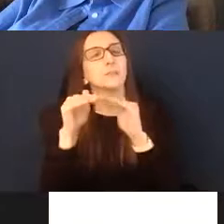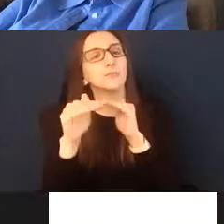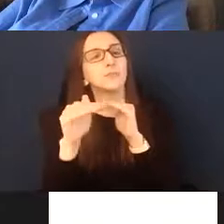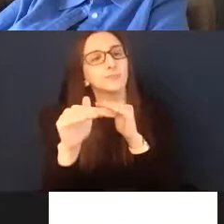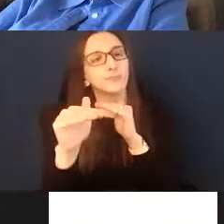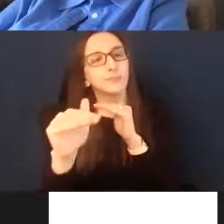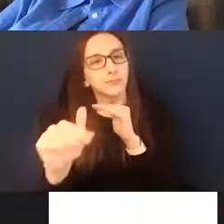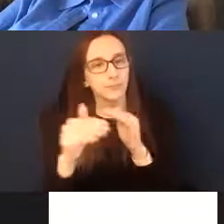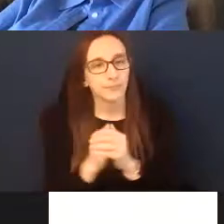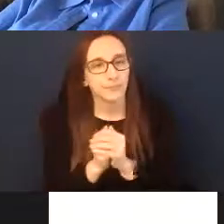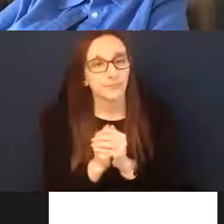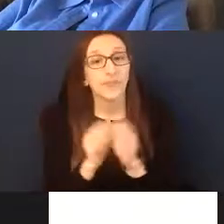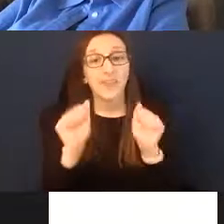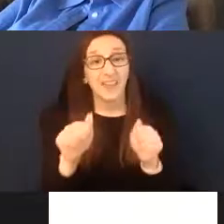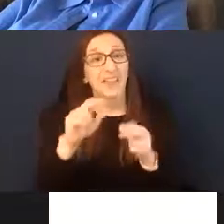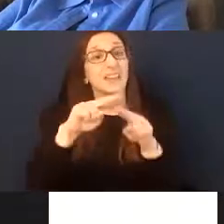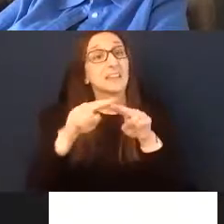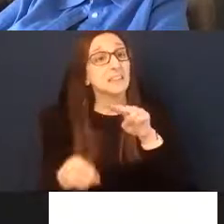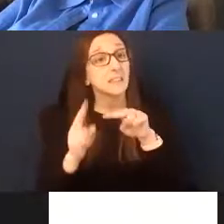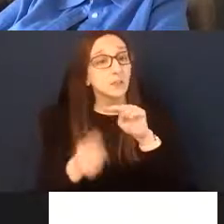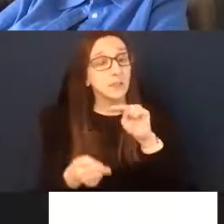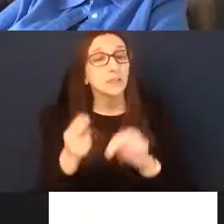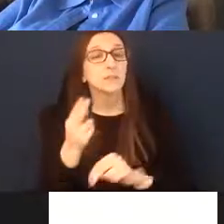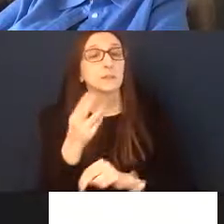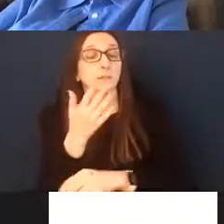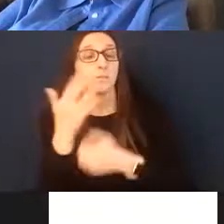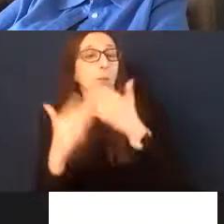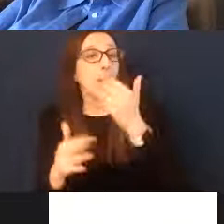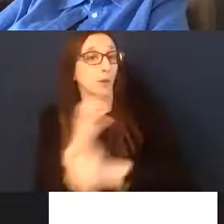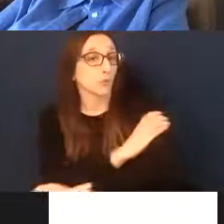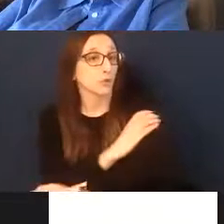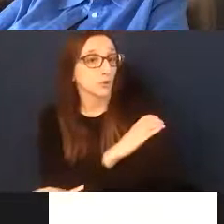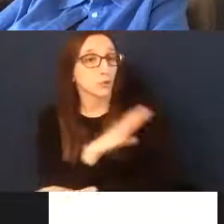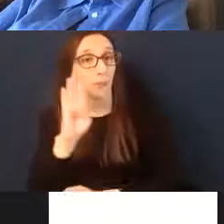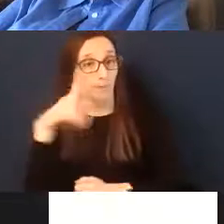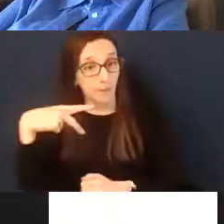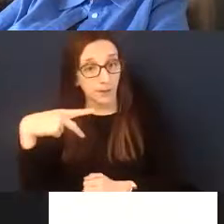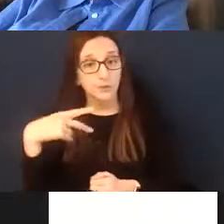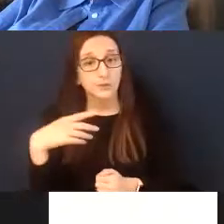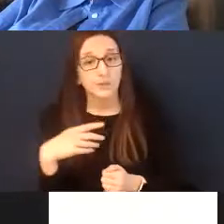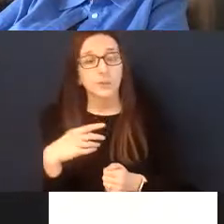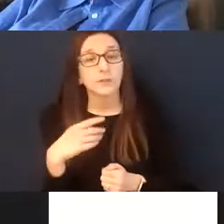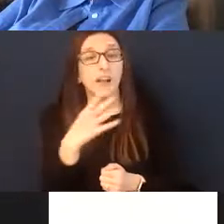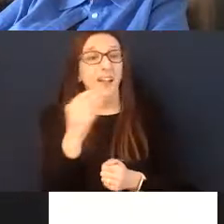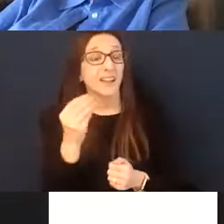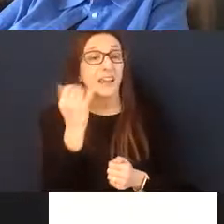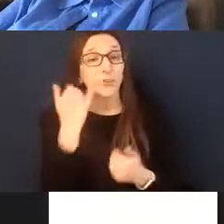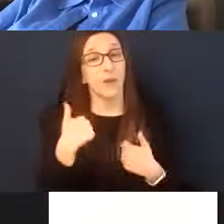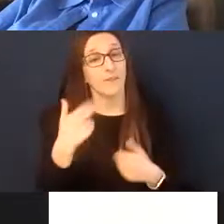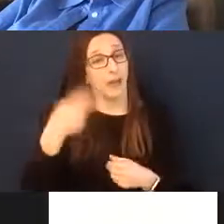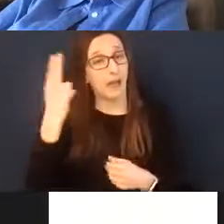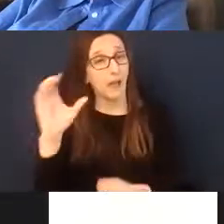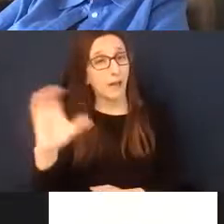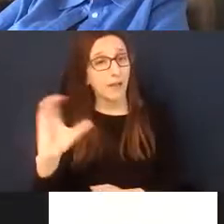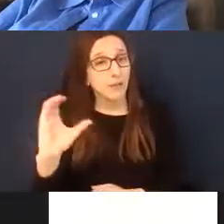pressure and decreasing those bad fats that we were talking about before. So if you feel like you're someone who has those things kind of going